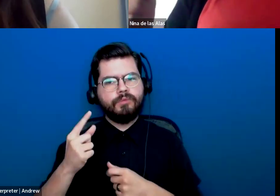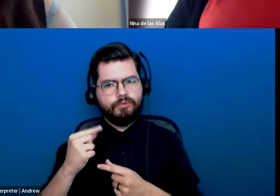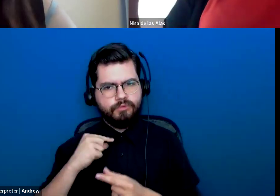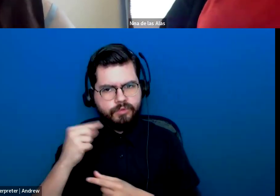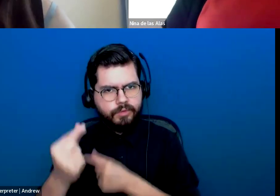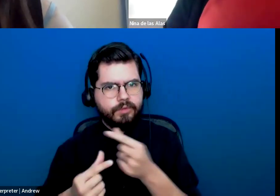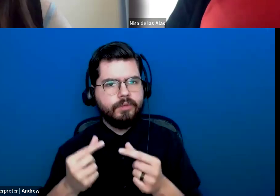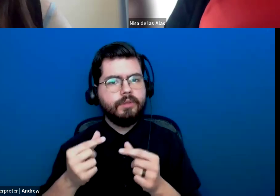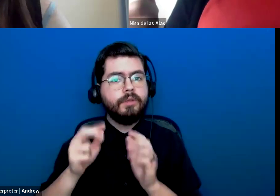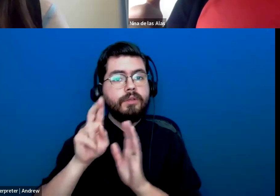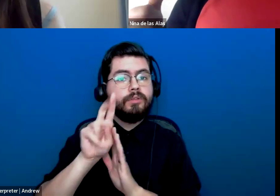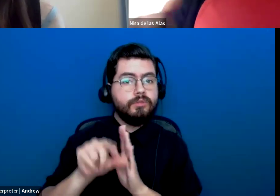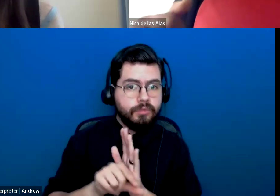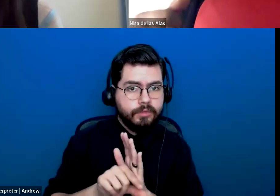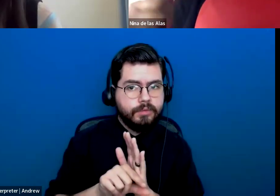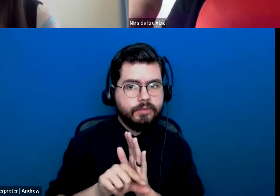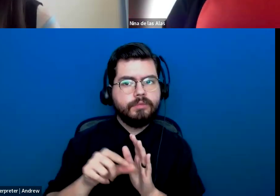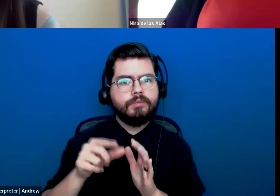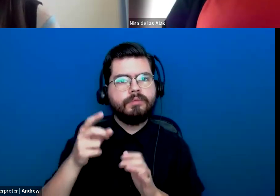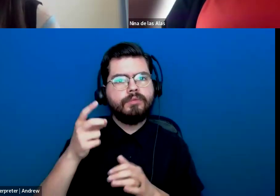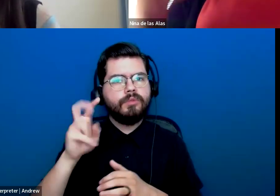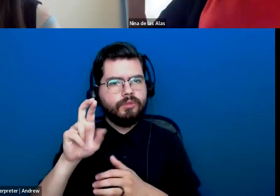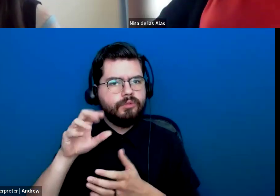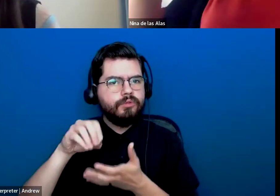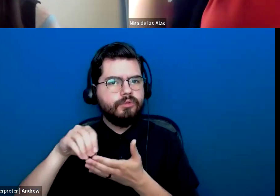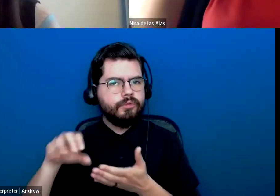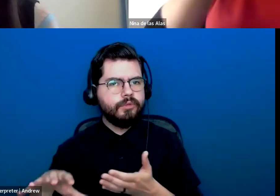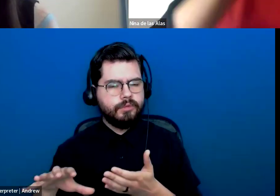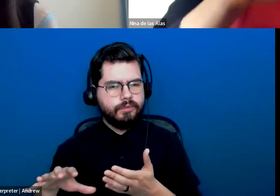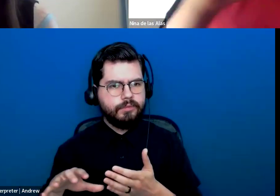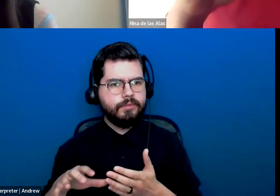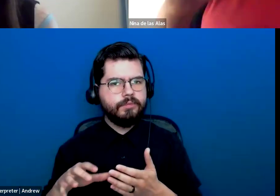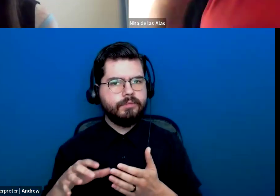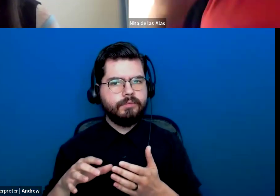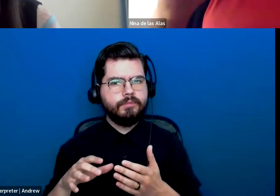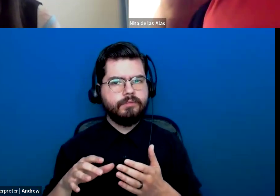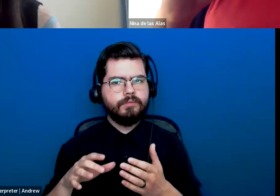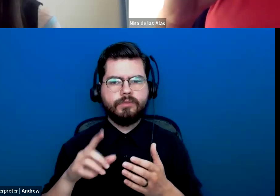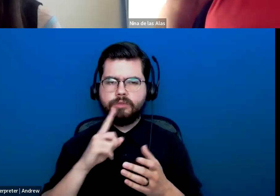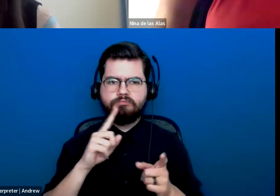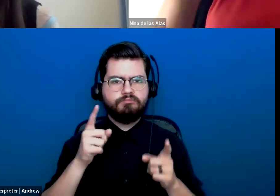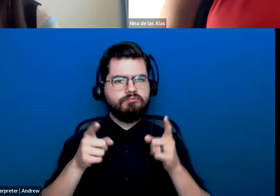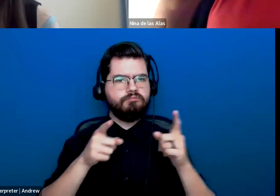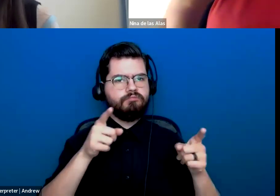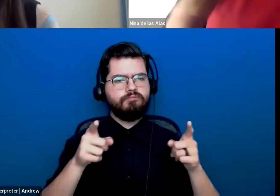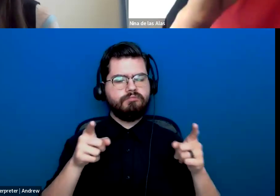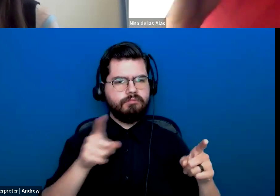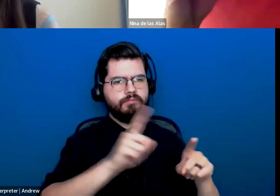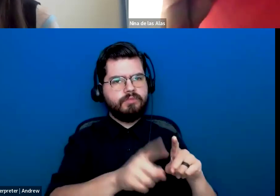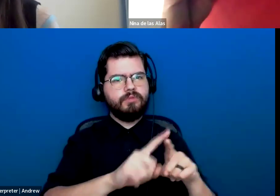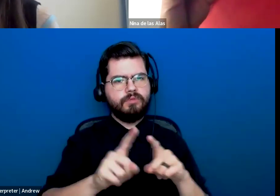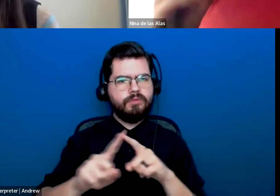undergrad, and through doctoral students. And there's been aspects of this, it's been around for some time now,